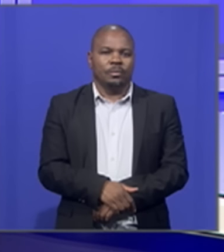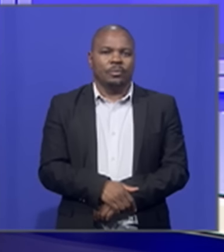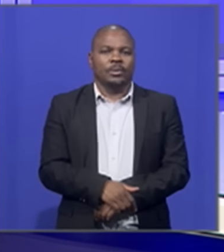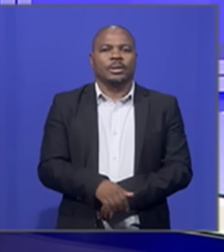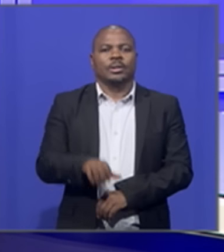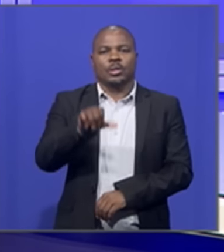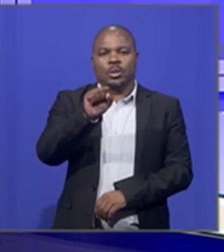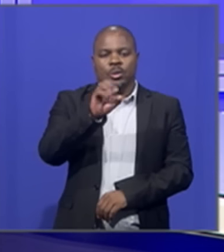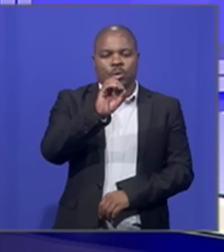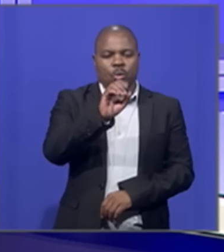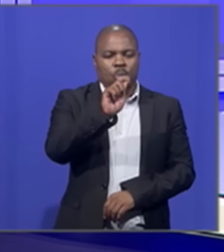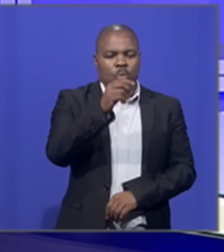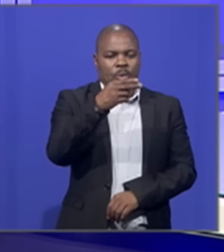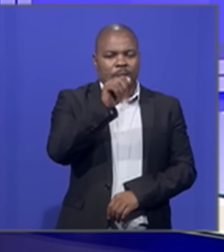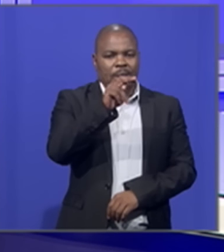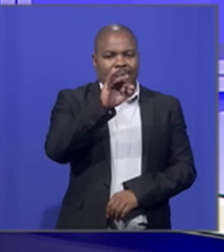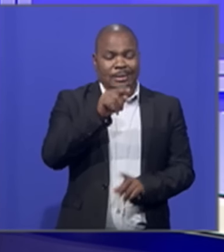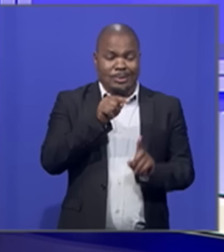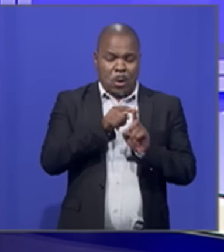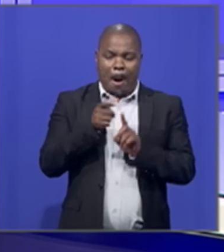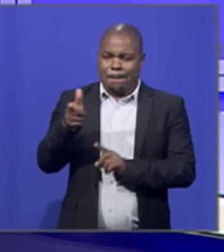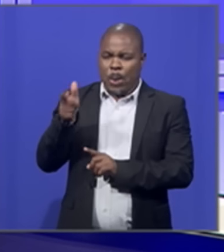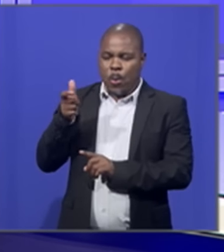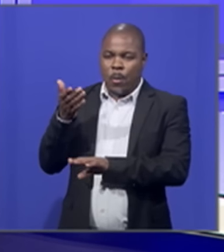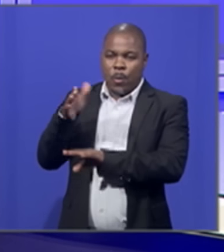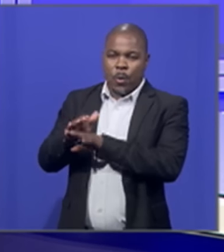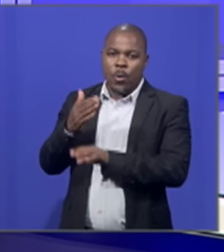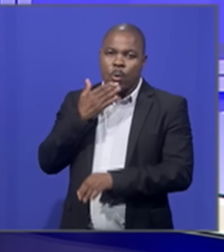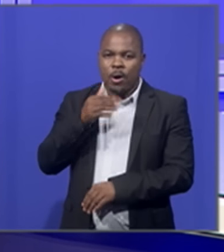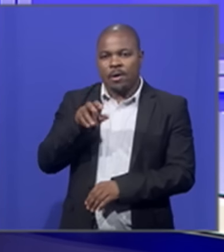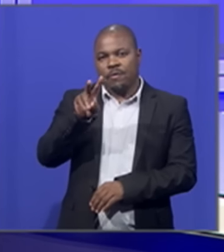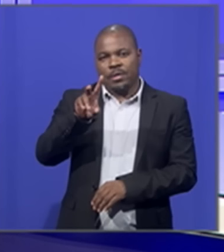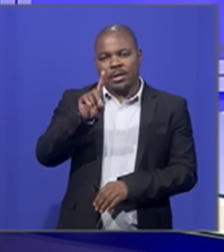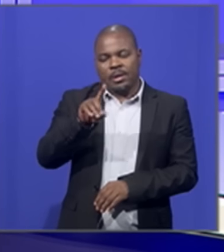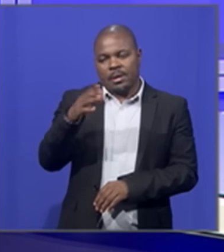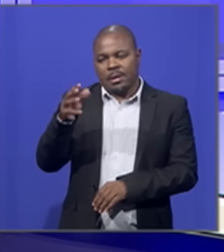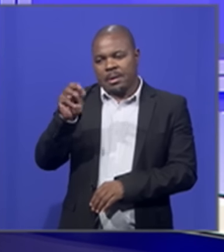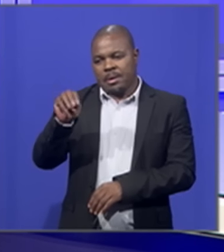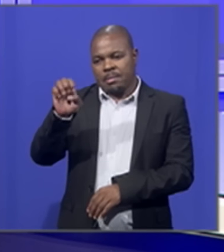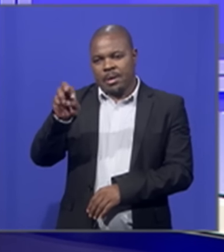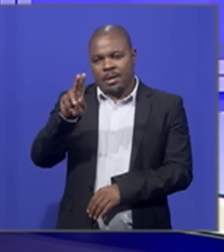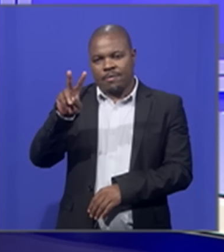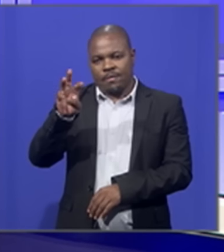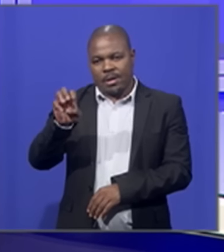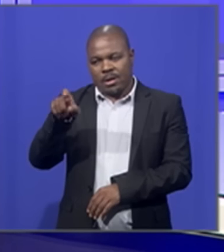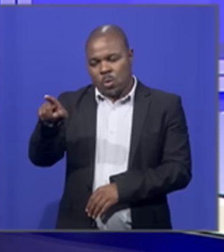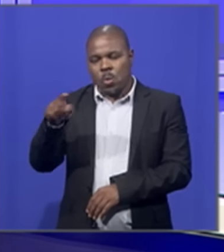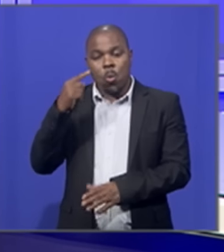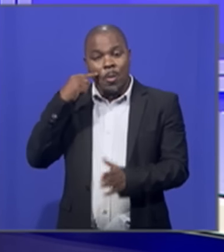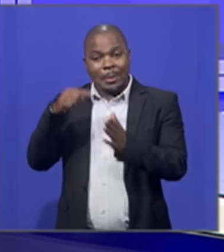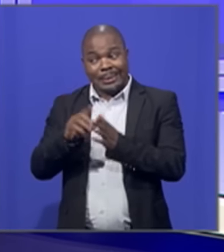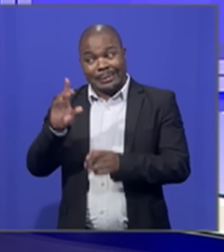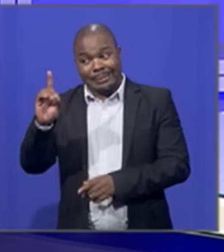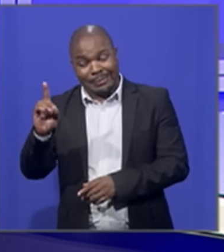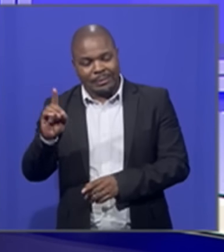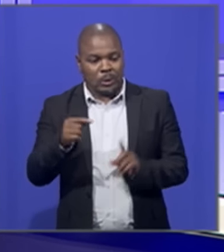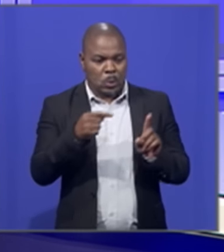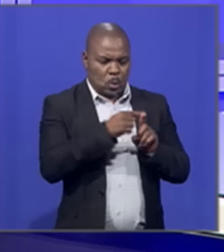Madiphandile Sotheni yo go dumelago a thuntšitše le go bolaya Marius van der Merwe yo a tsebiago ka la Hlatse D. O file tlhahlo